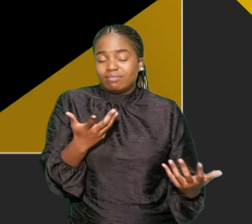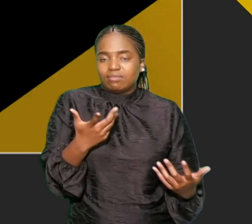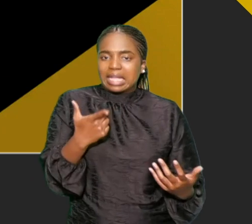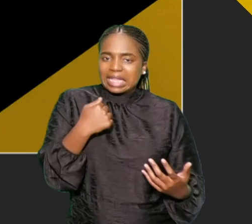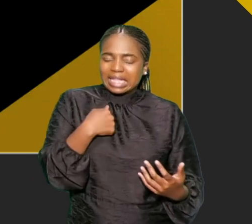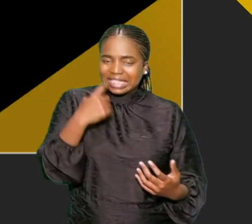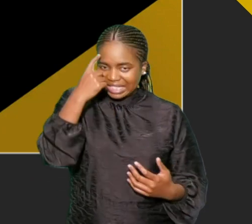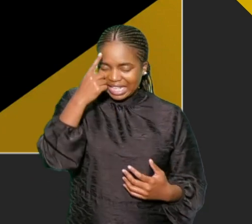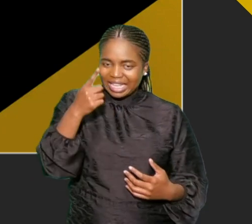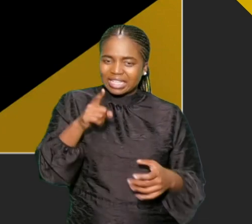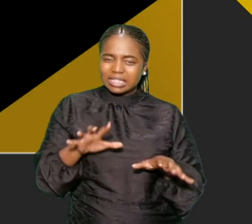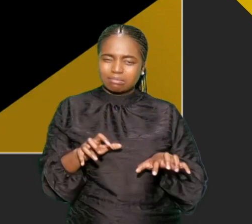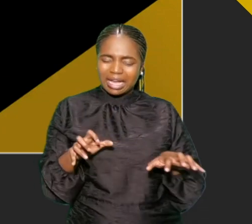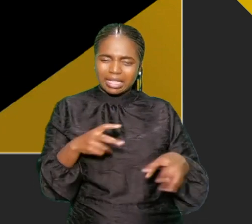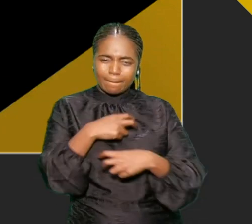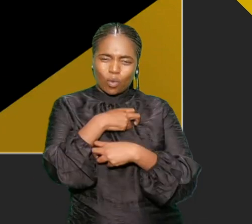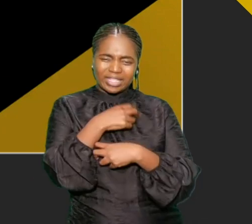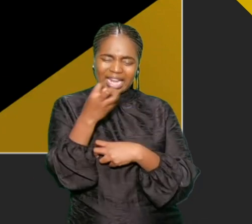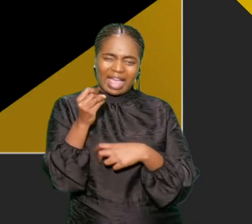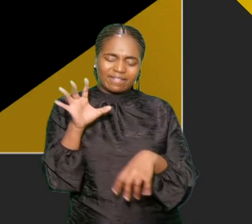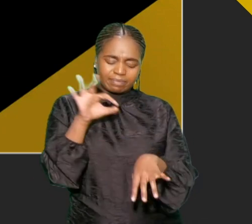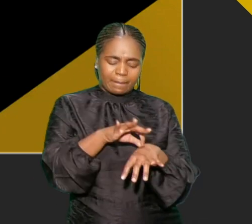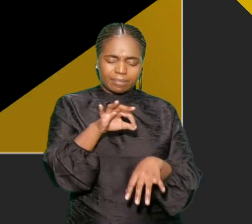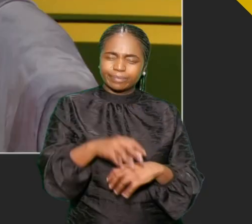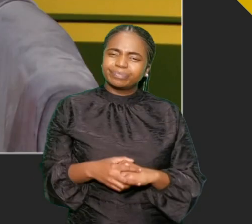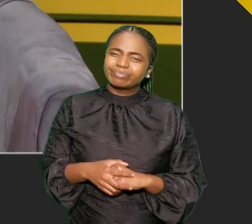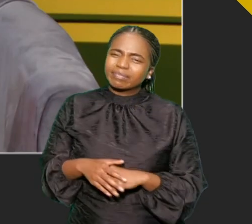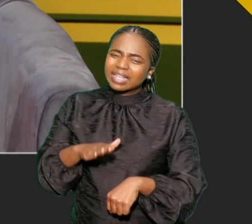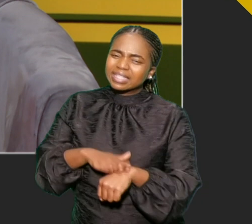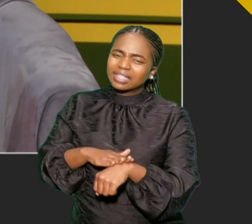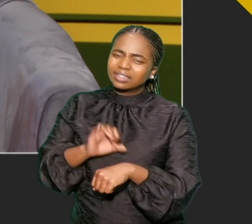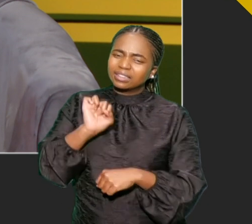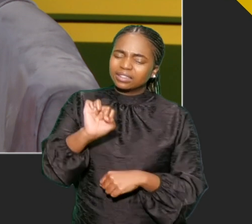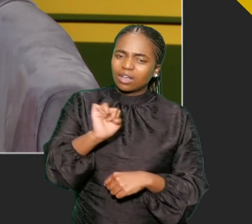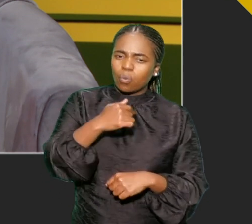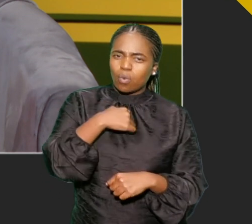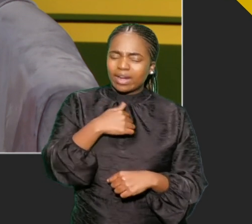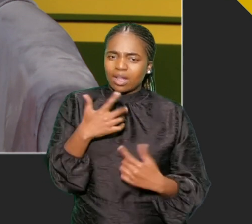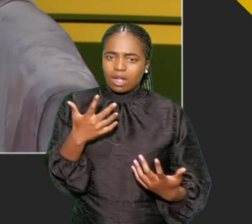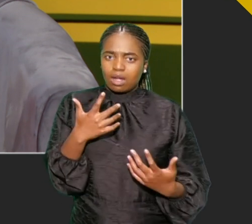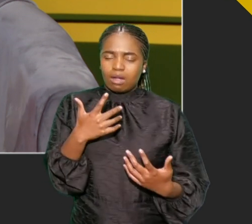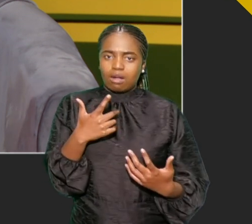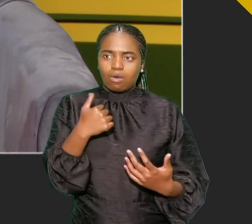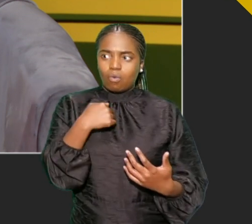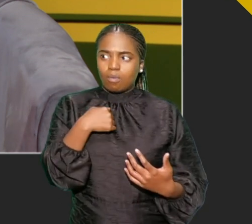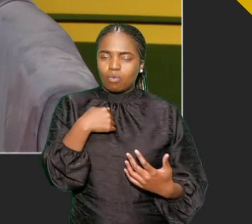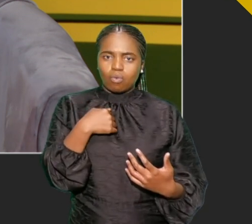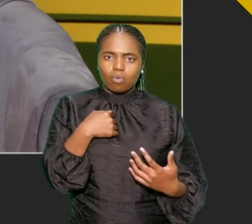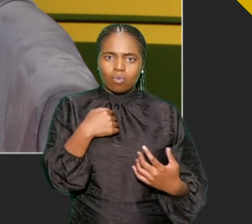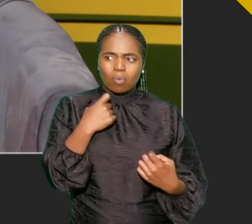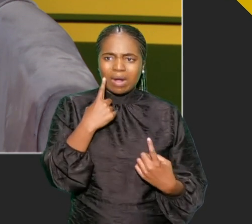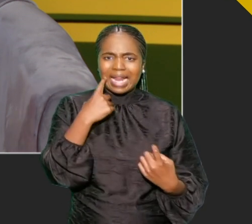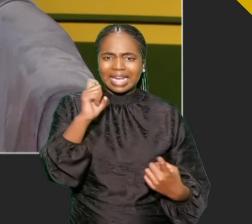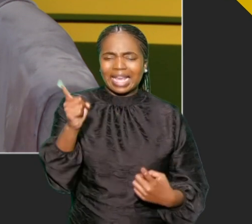that he was bitten by a poisonous spider. And ka nako e o naganela mang o naganela wena o nagana bophelo ba be le prepare